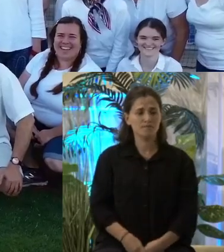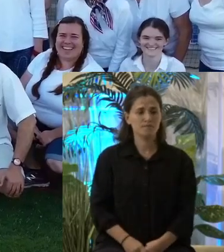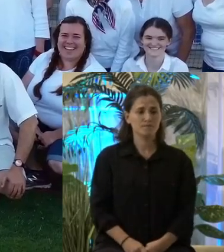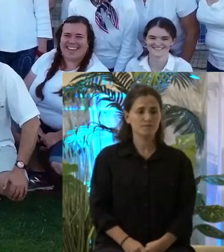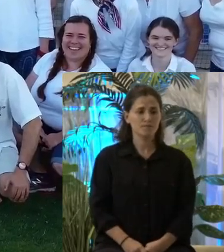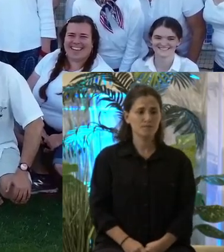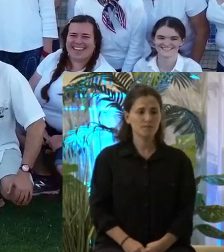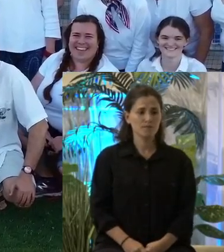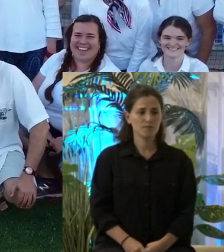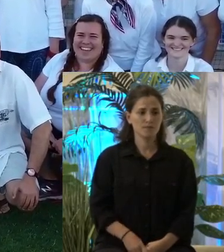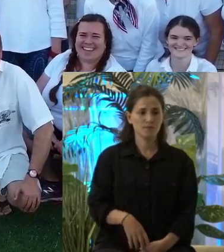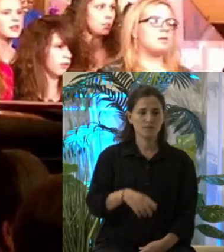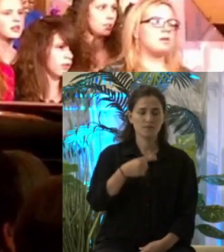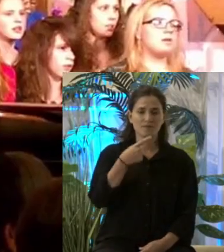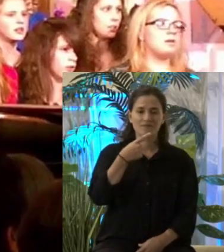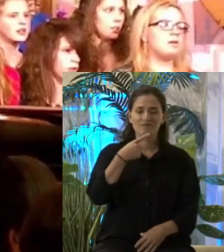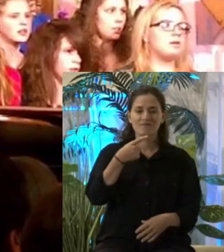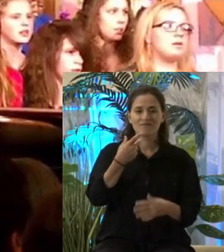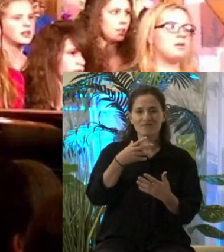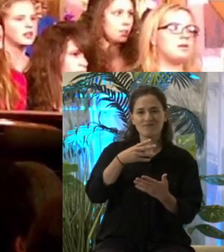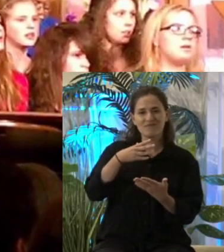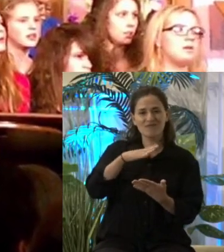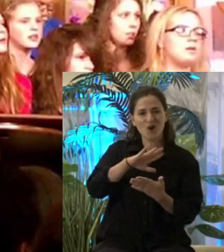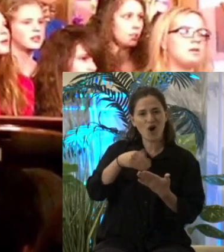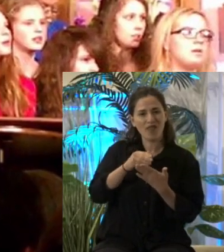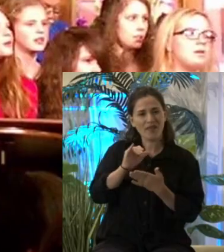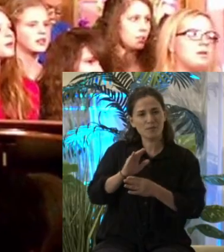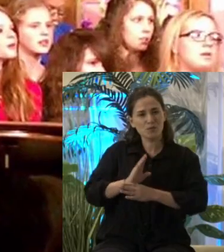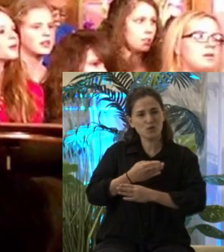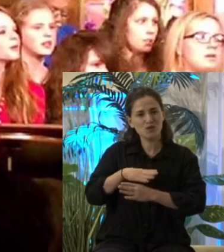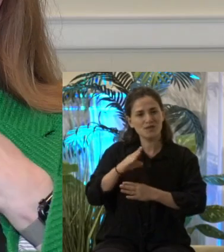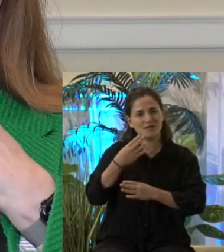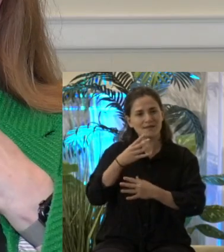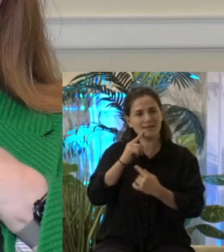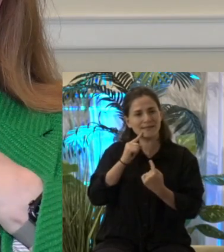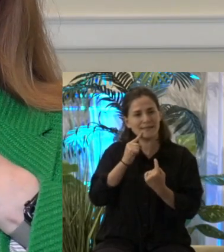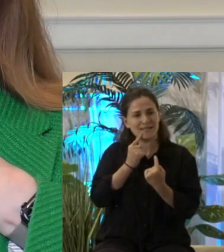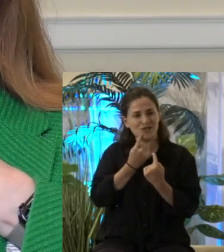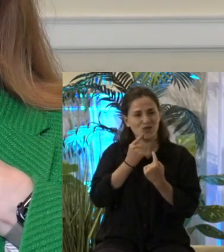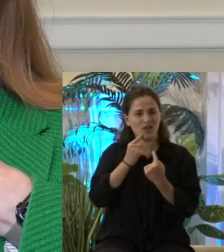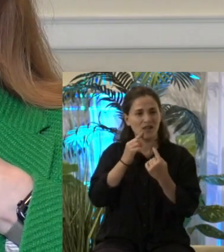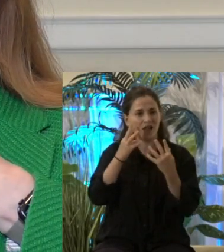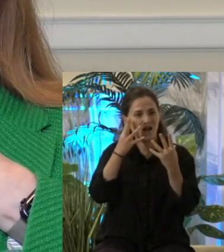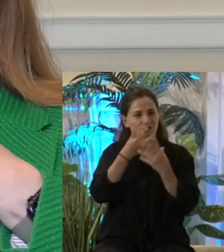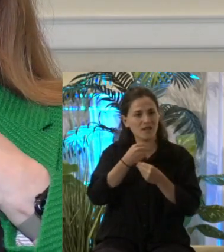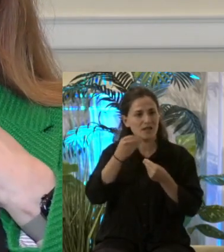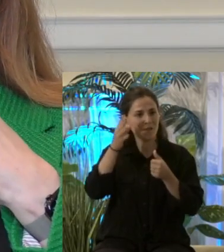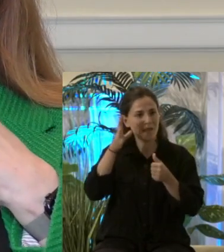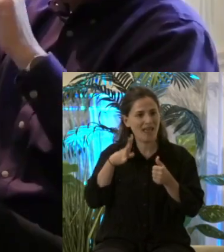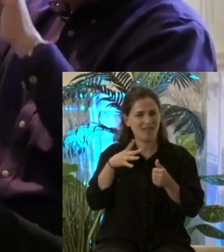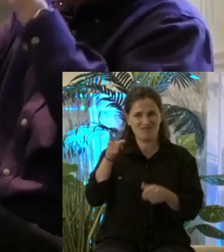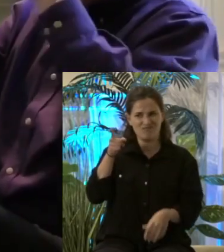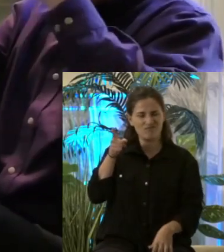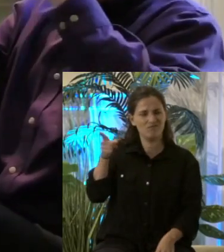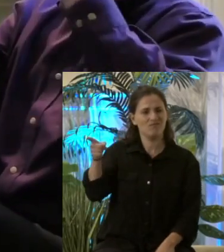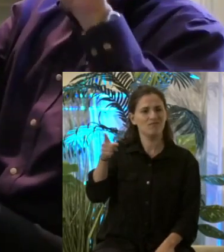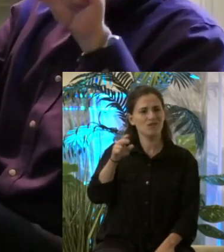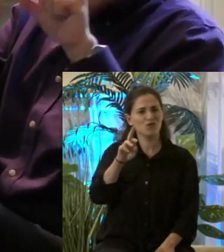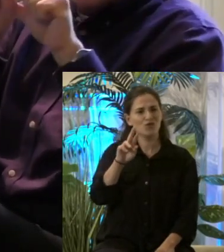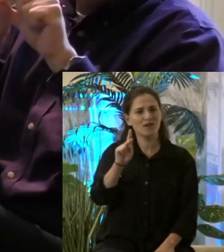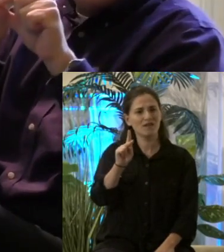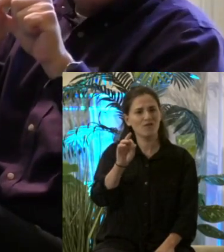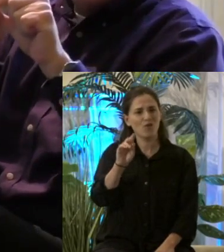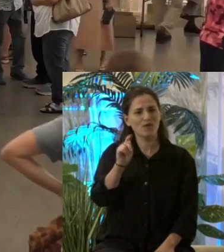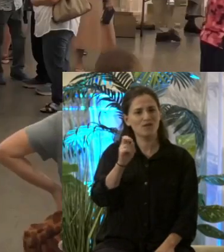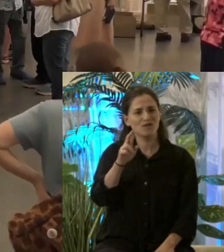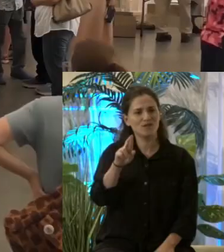Above all, the music is that heart, that sincere, lovely man that is Rick Fortner. You